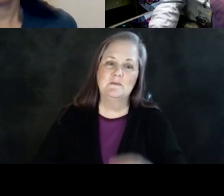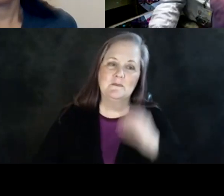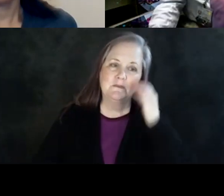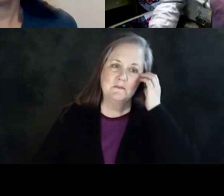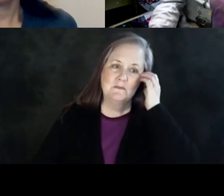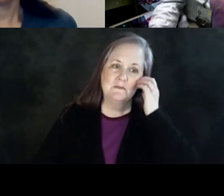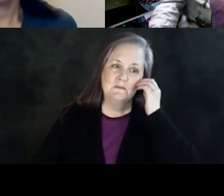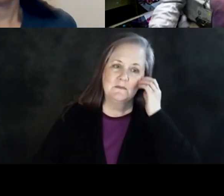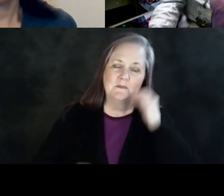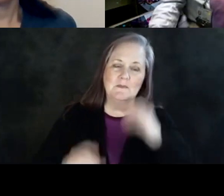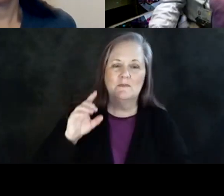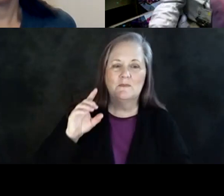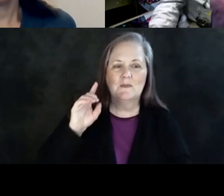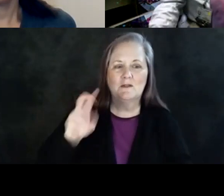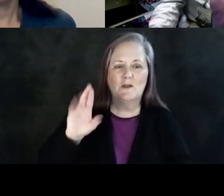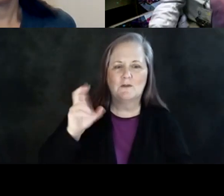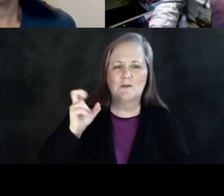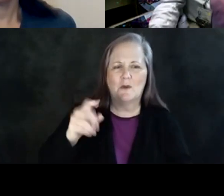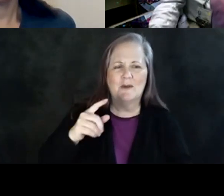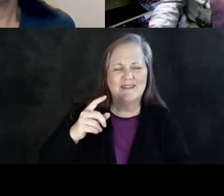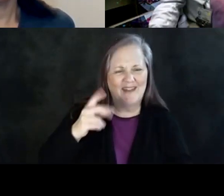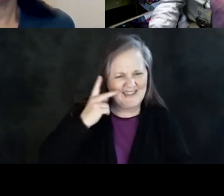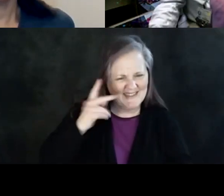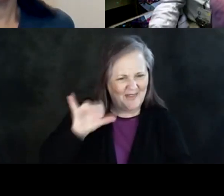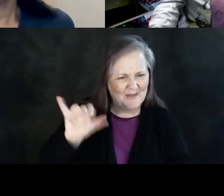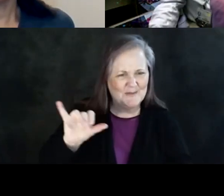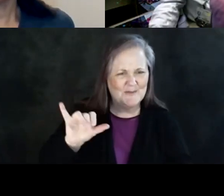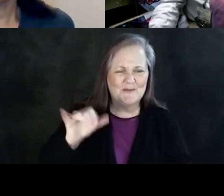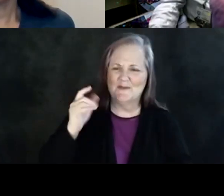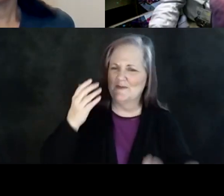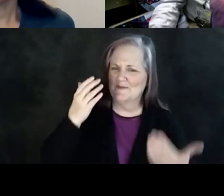I see that too, and I'm not sure where that practice started.